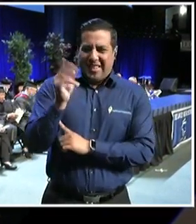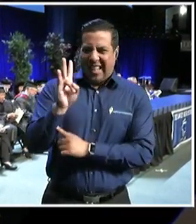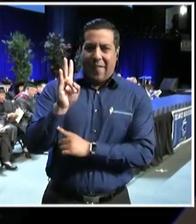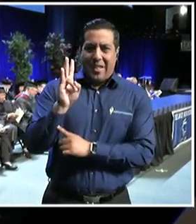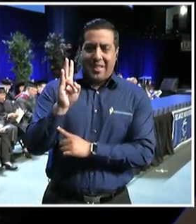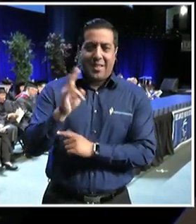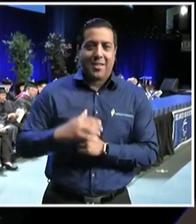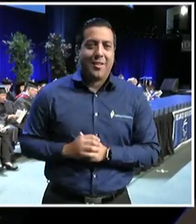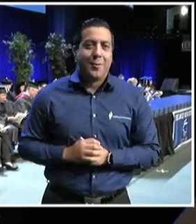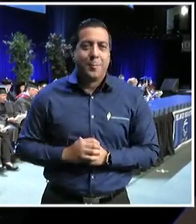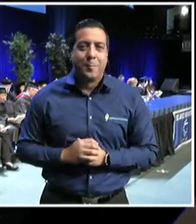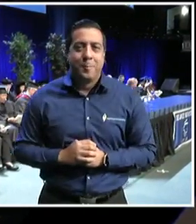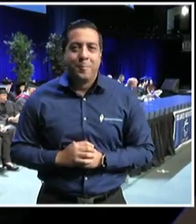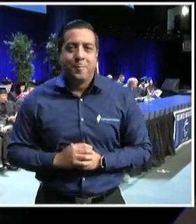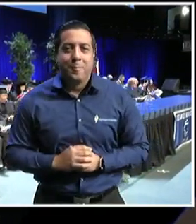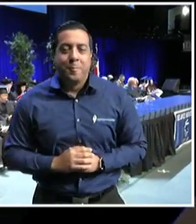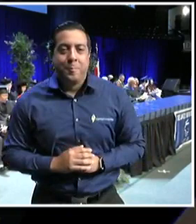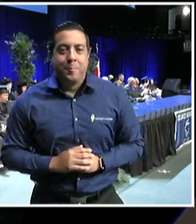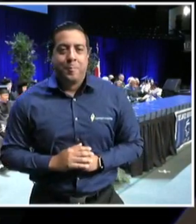2017.